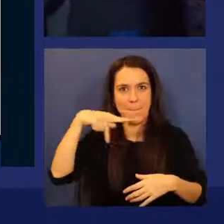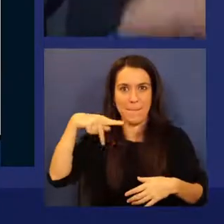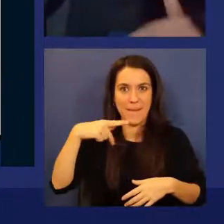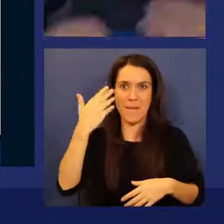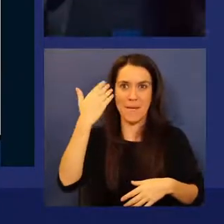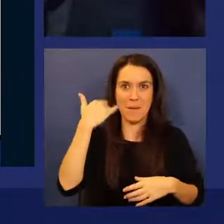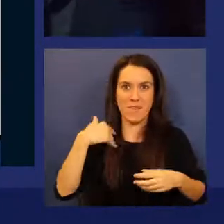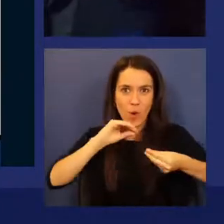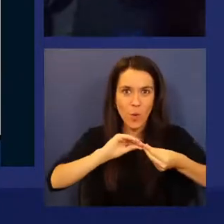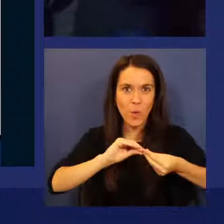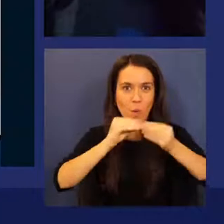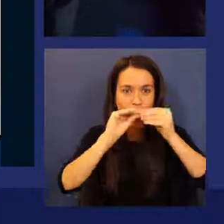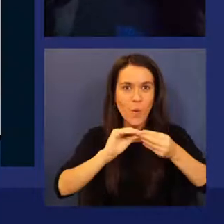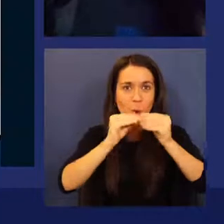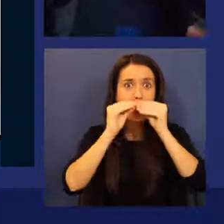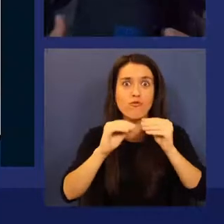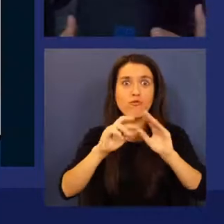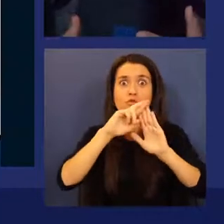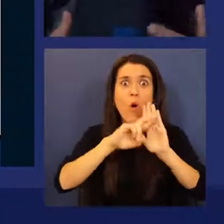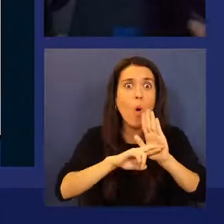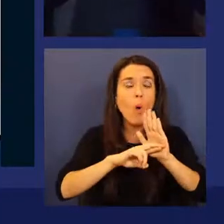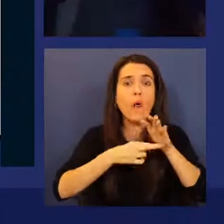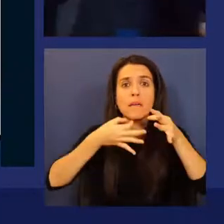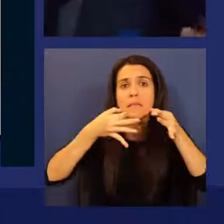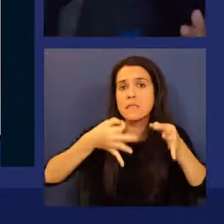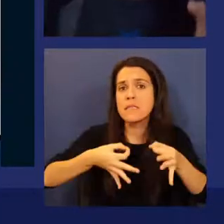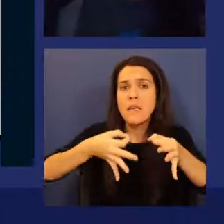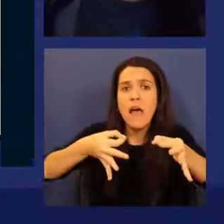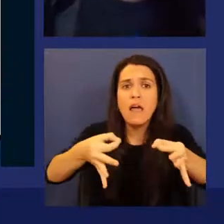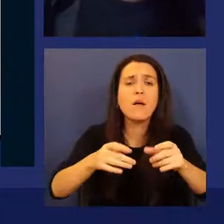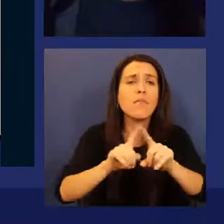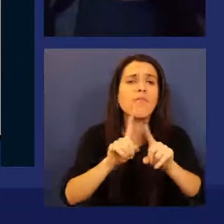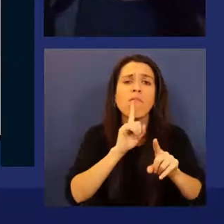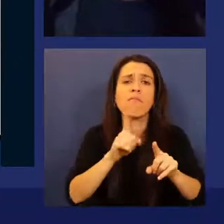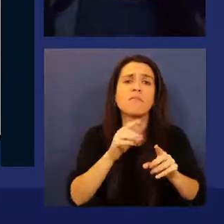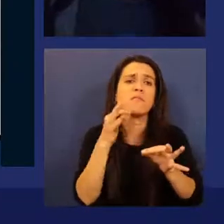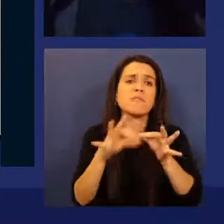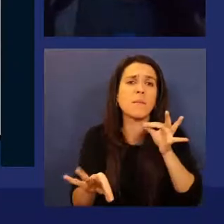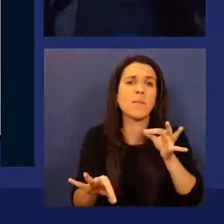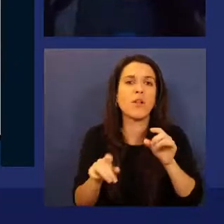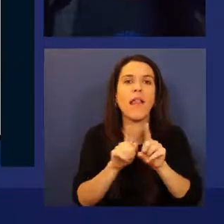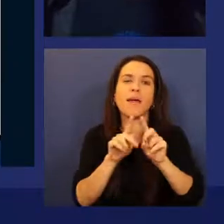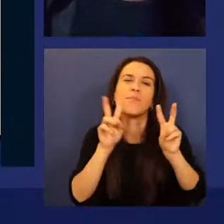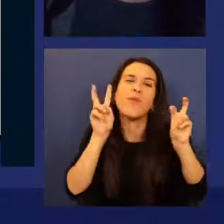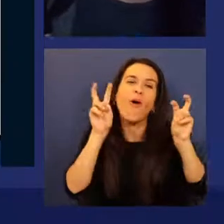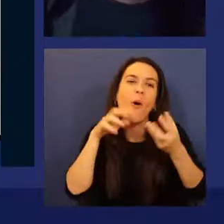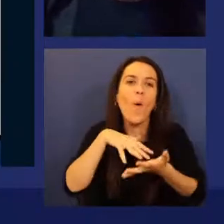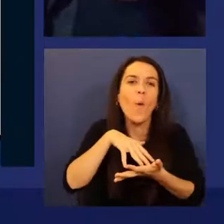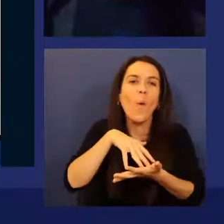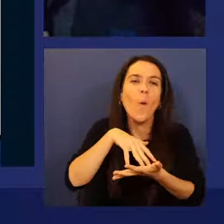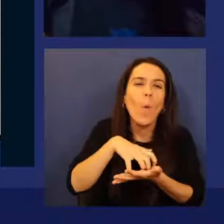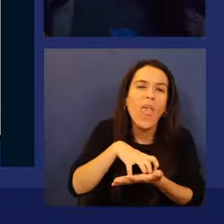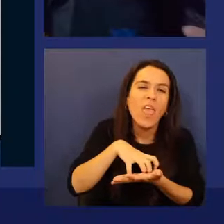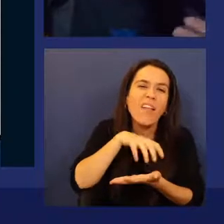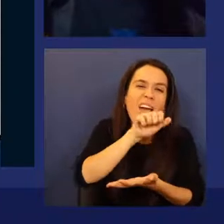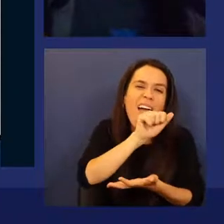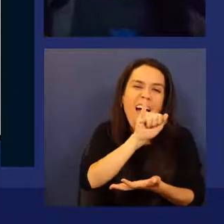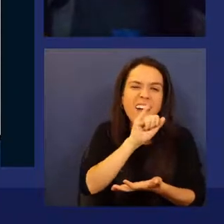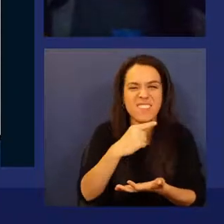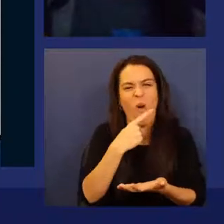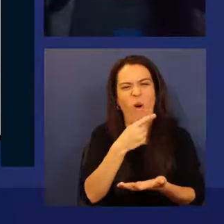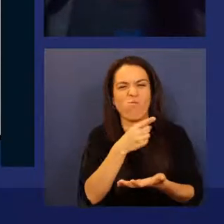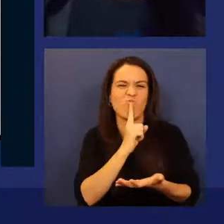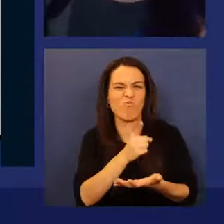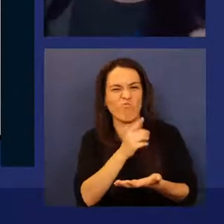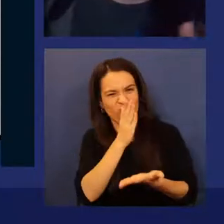creating rules, decision trees, very simplistic. I used to call it weak AI because I was like, this isn't really AI if